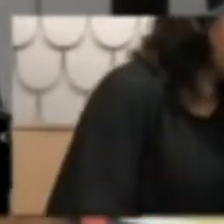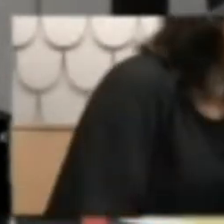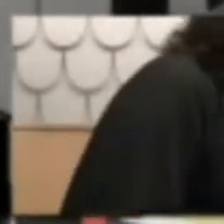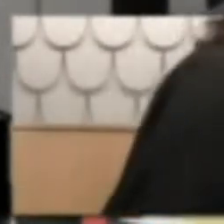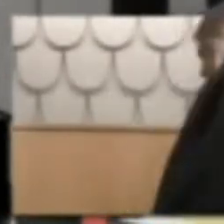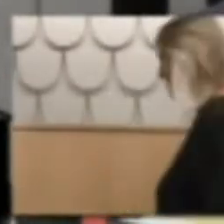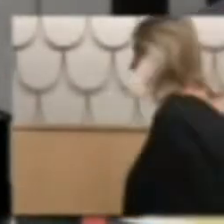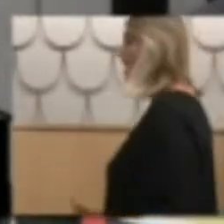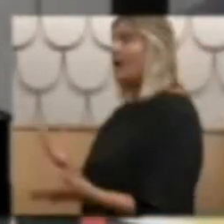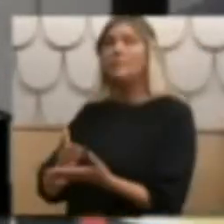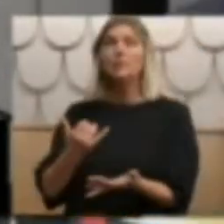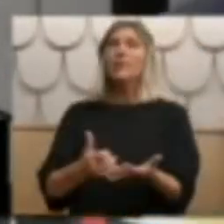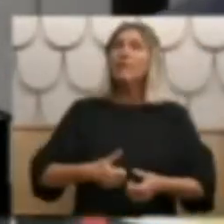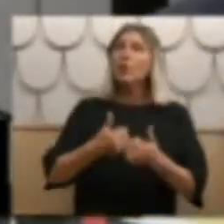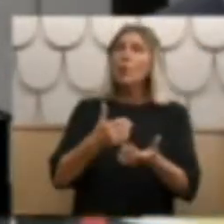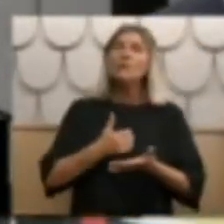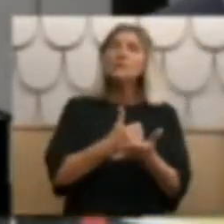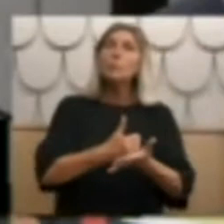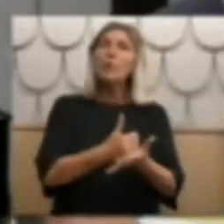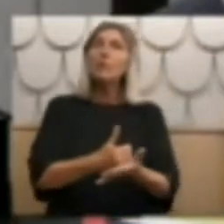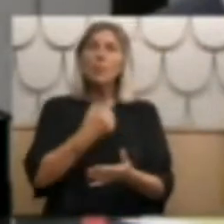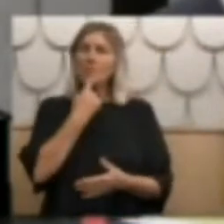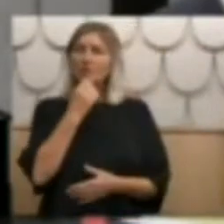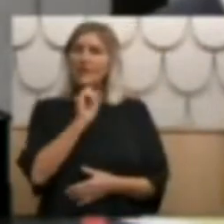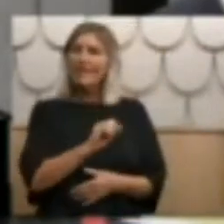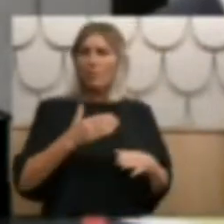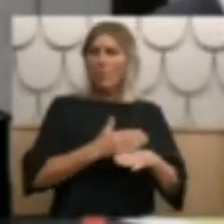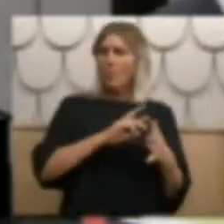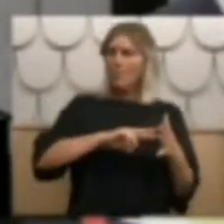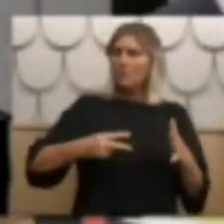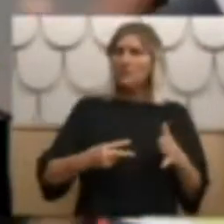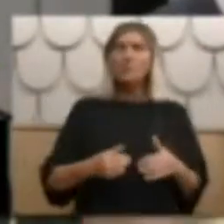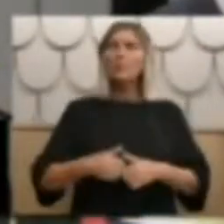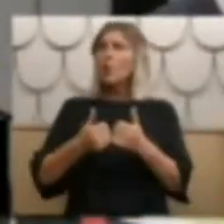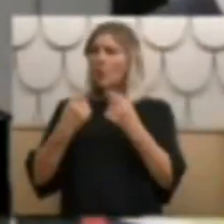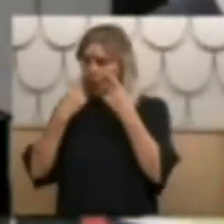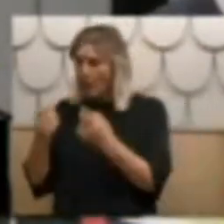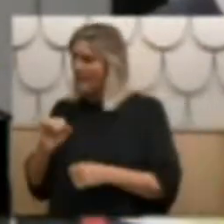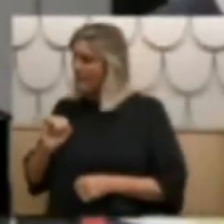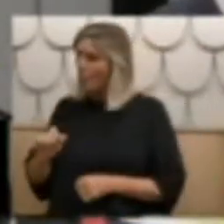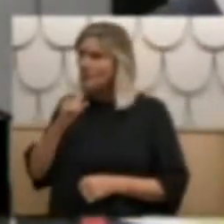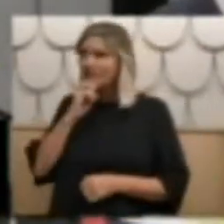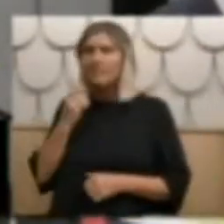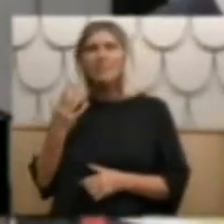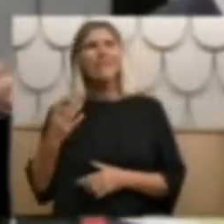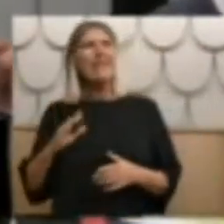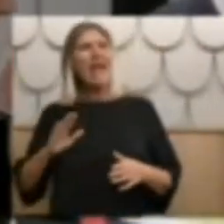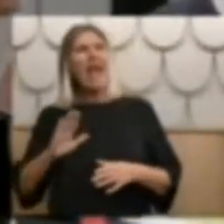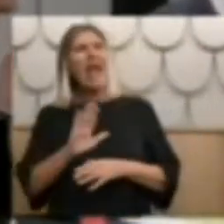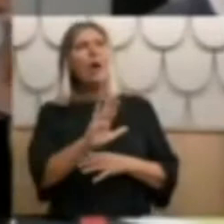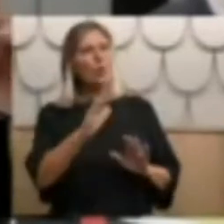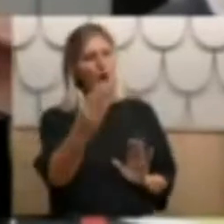supportive in all sorts of ways when they're looking at their own staff. I'm talking about the outward approach